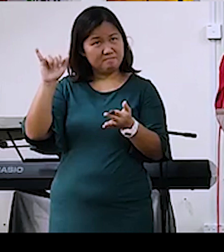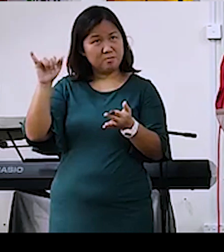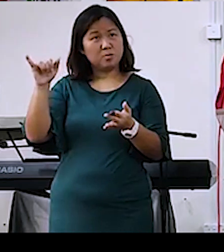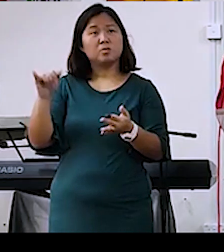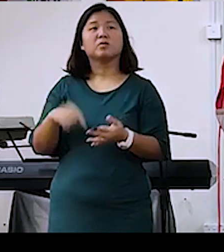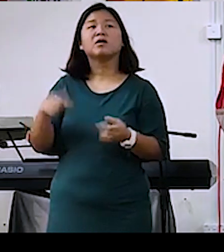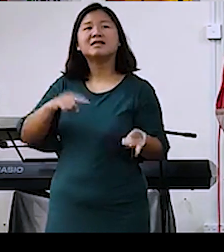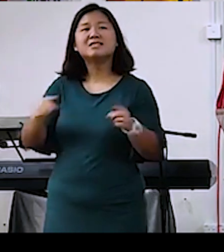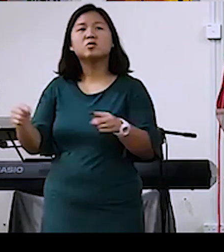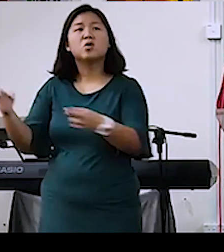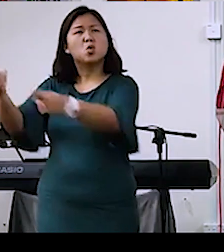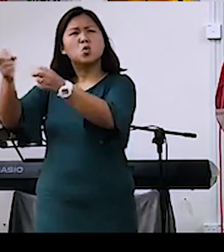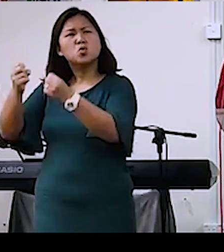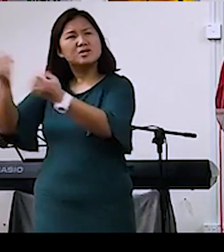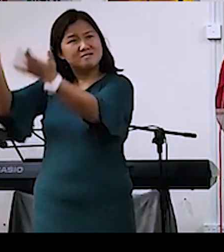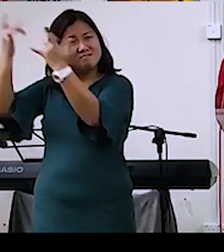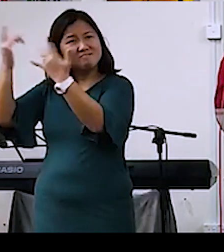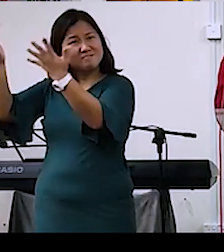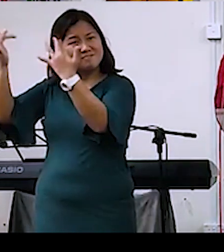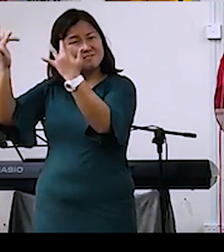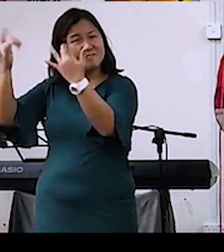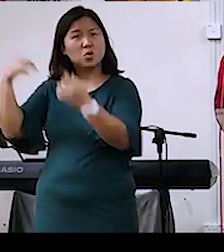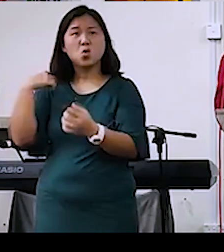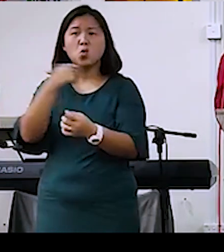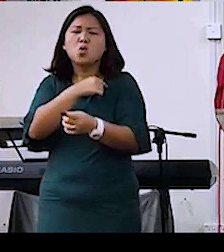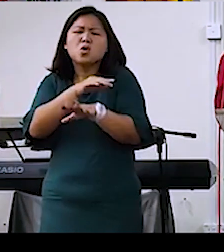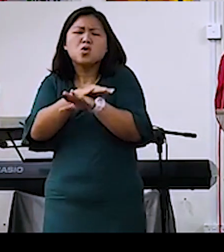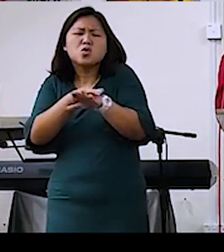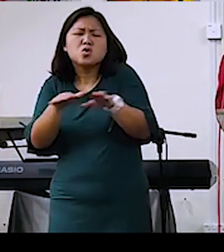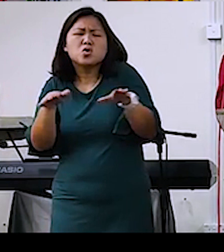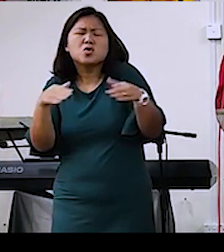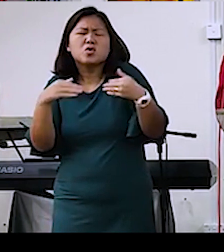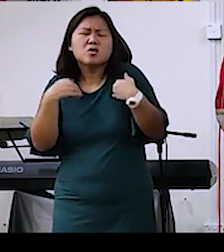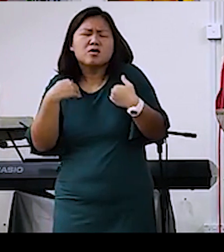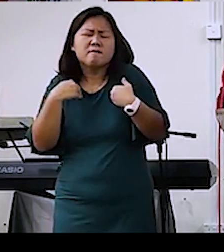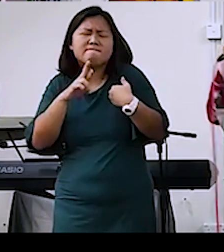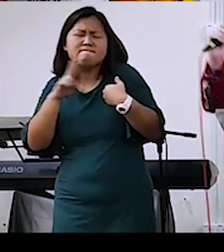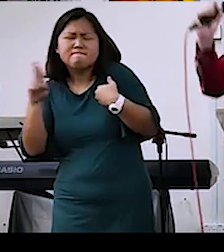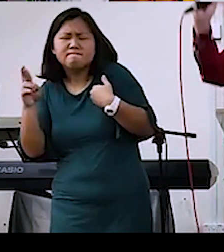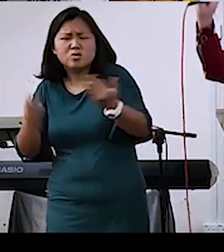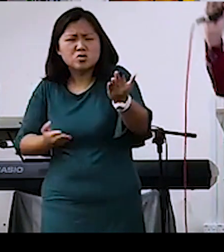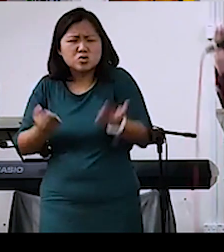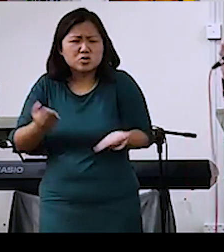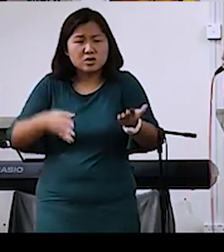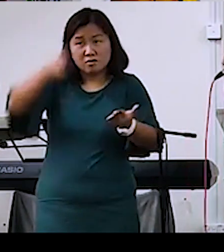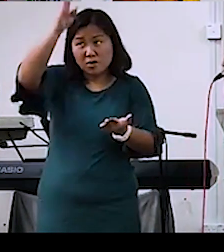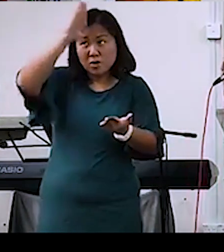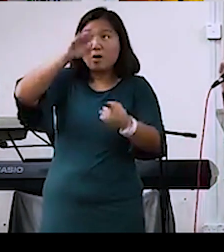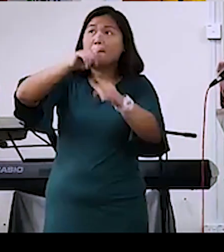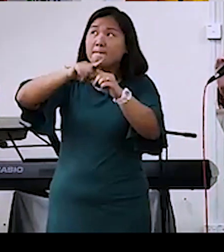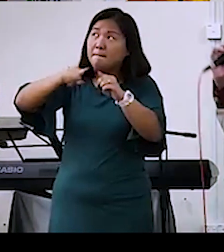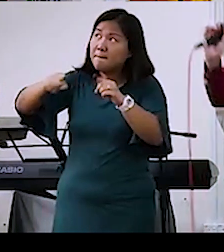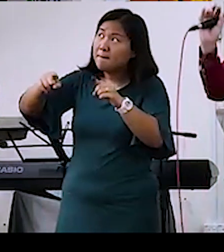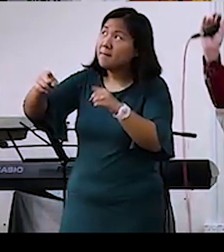ministry, as we have received mercy. Meaning what? We don't have the rights to serve God in ministry, but because God's mercy upon our